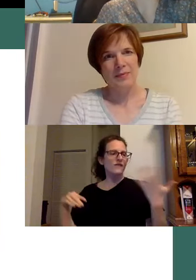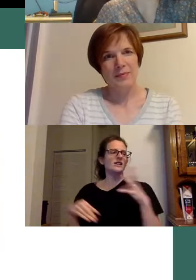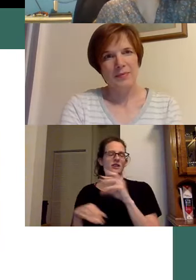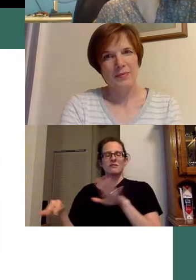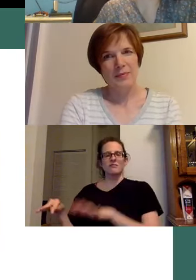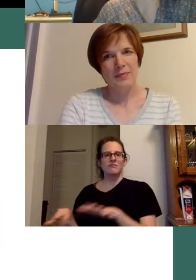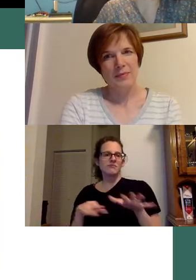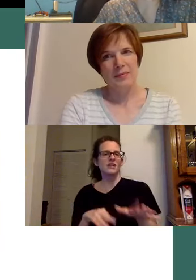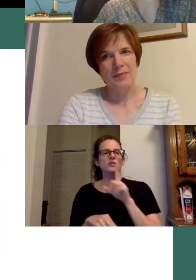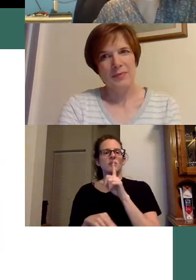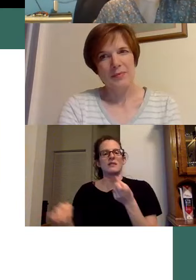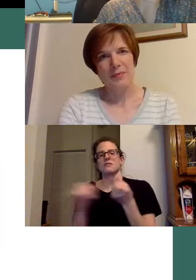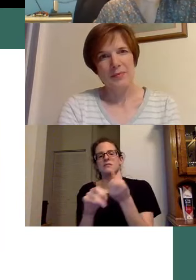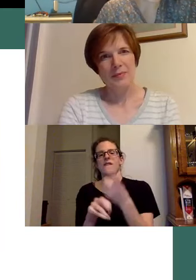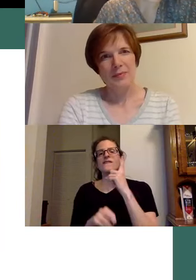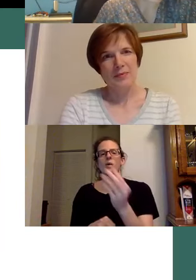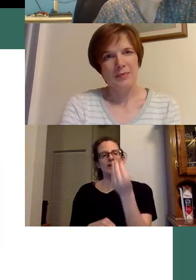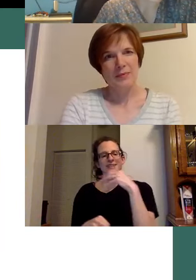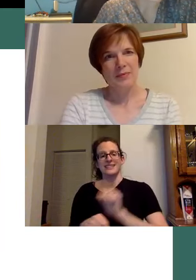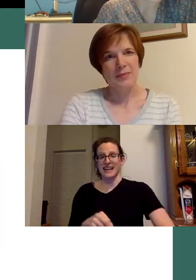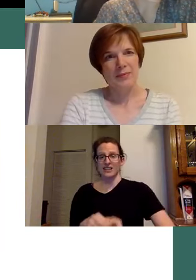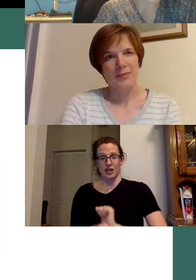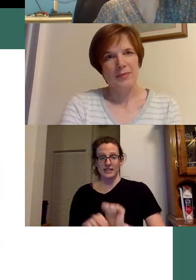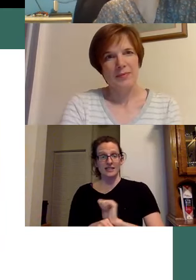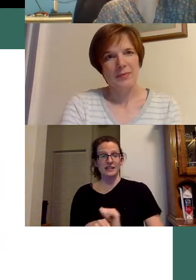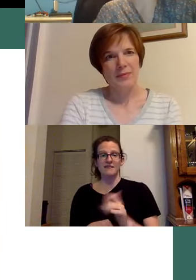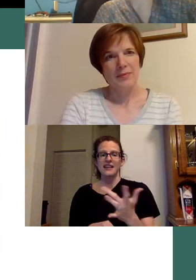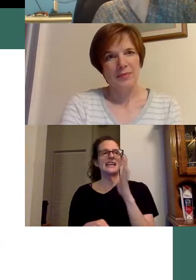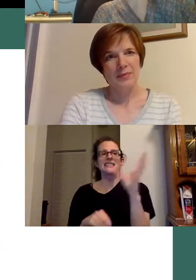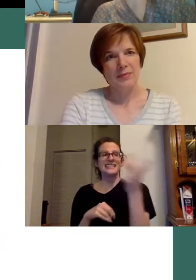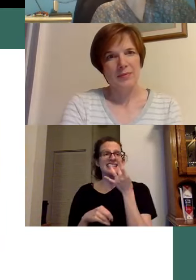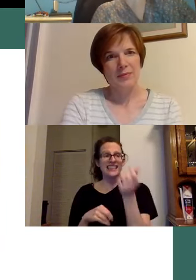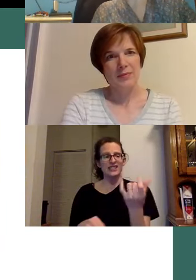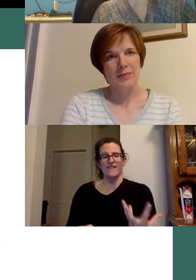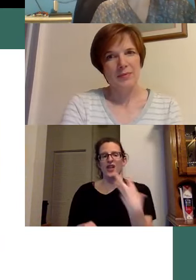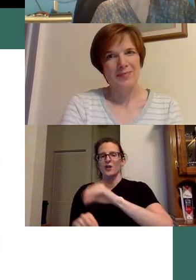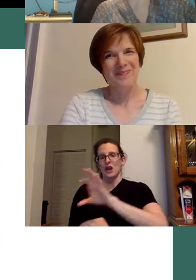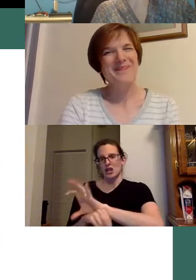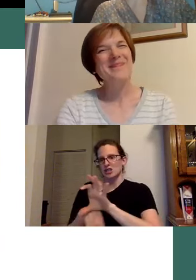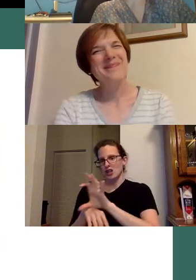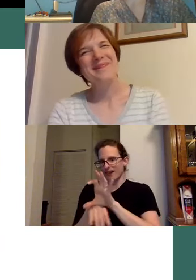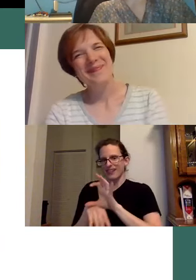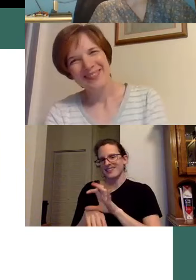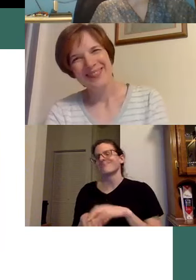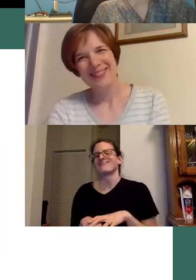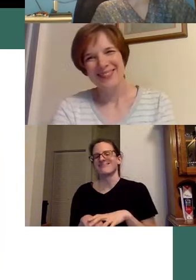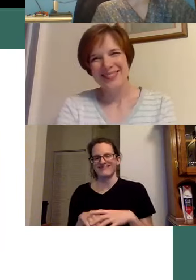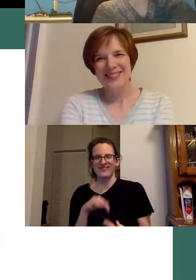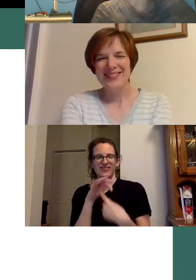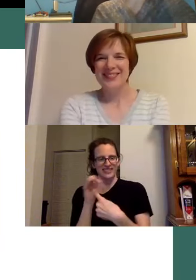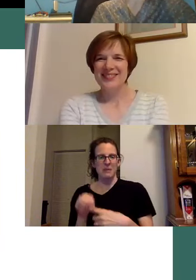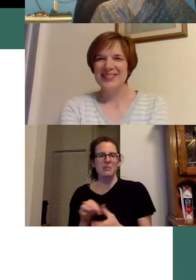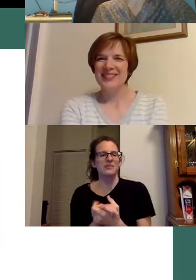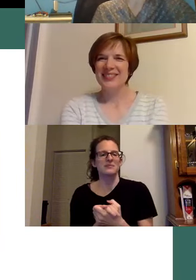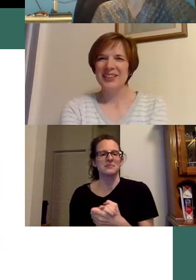to support your digestive system. Tastes delicious when in chocolate treats, especially.